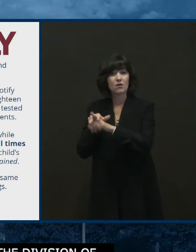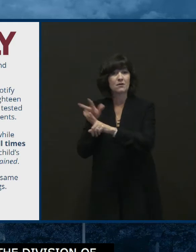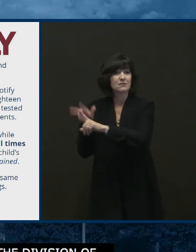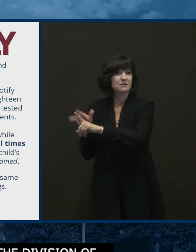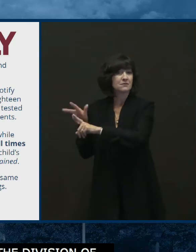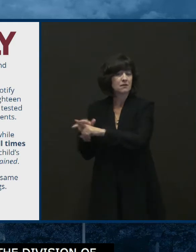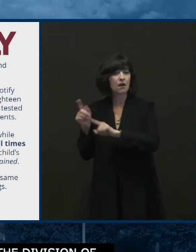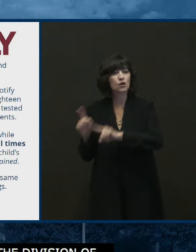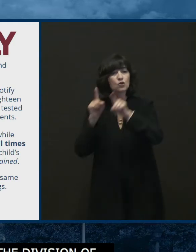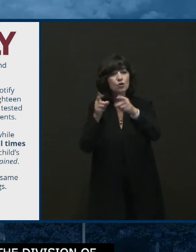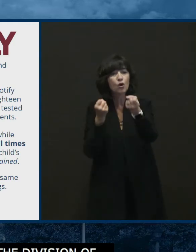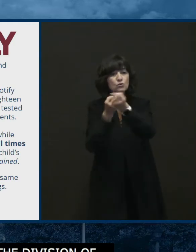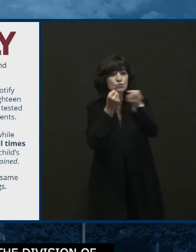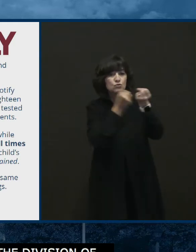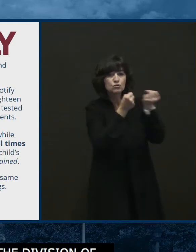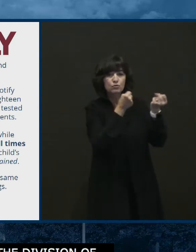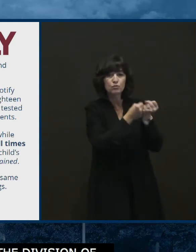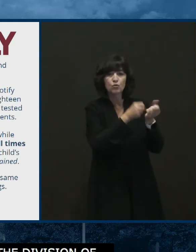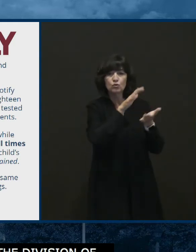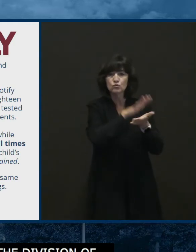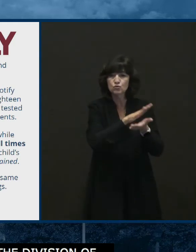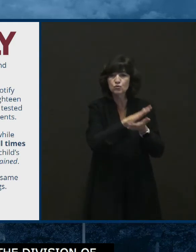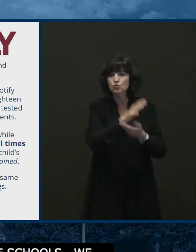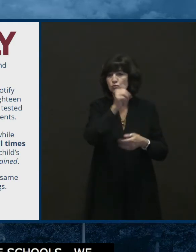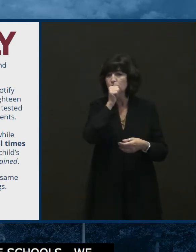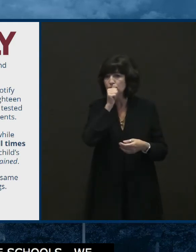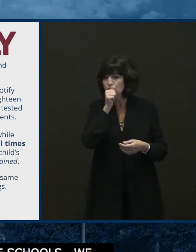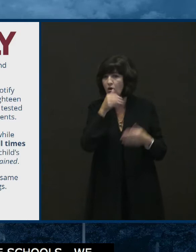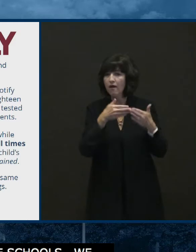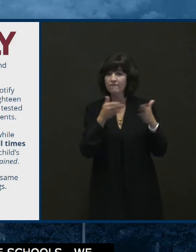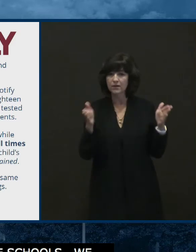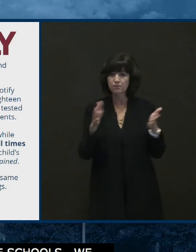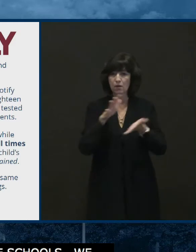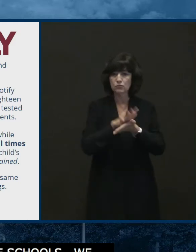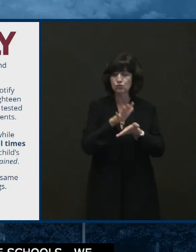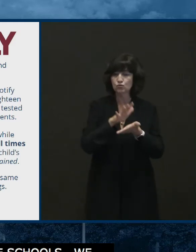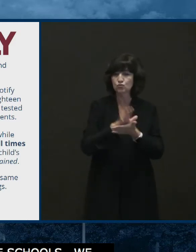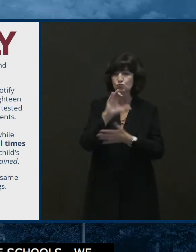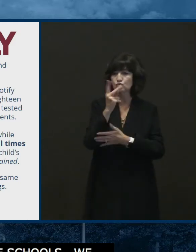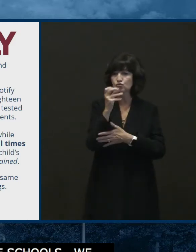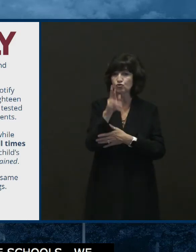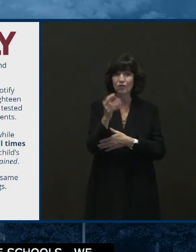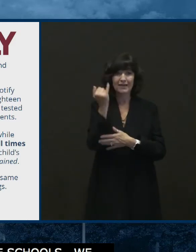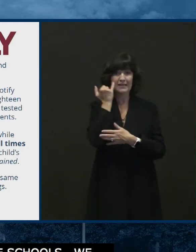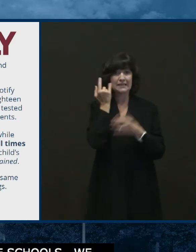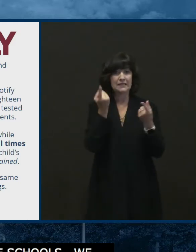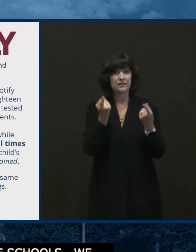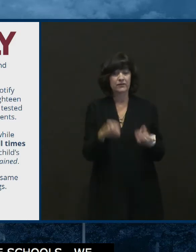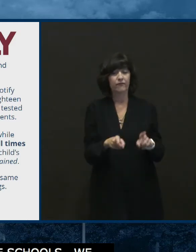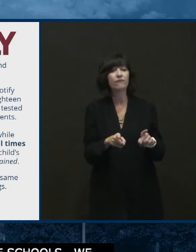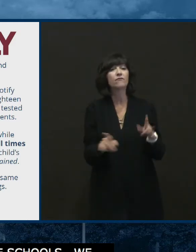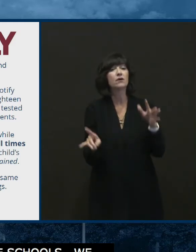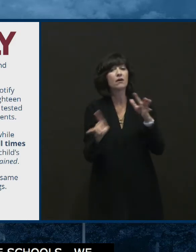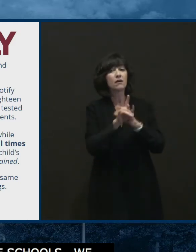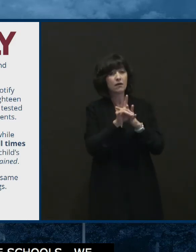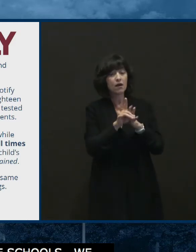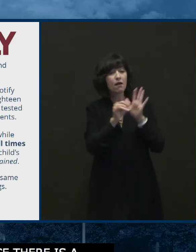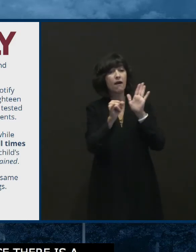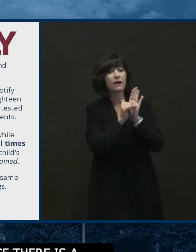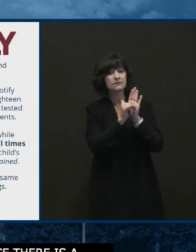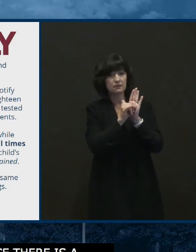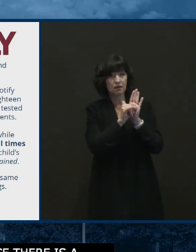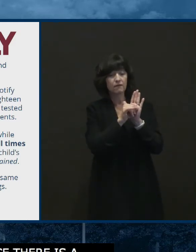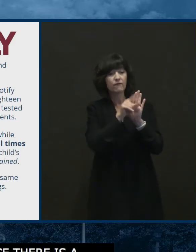worked out a system of notification so that if by chance there is a case detected in a school, that we make everyone aware of